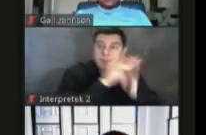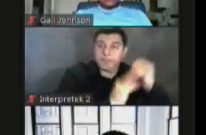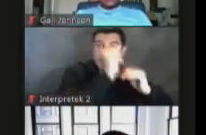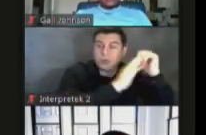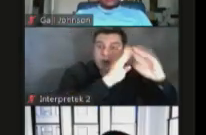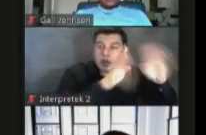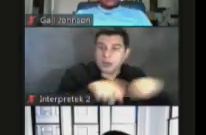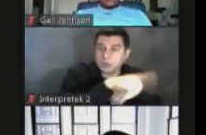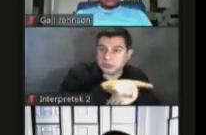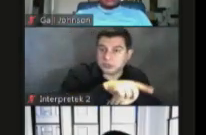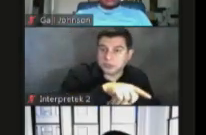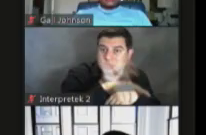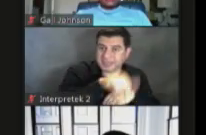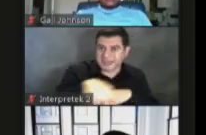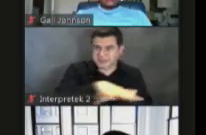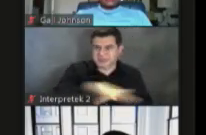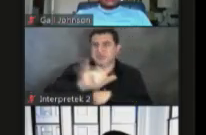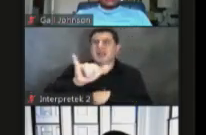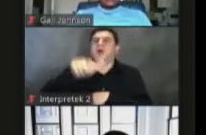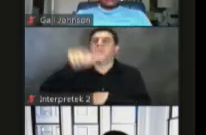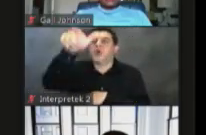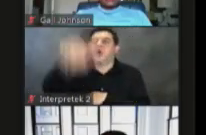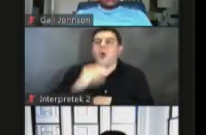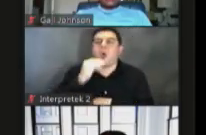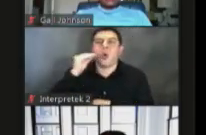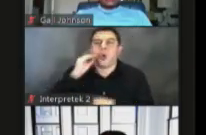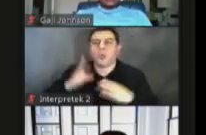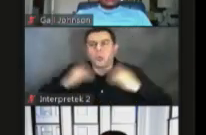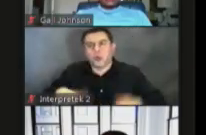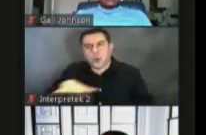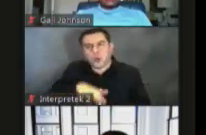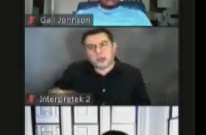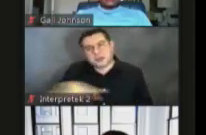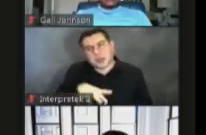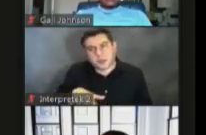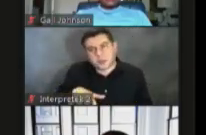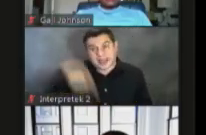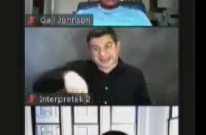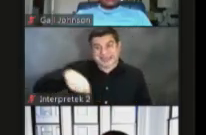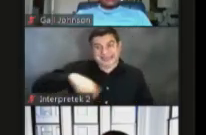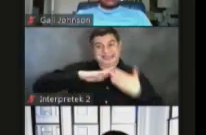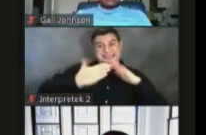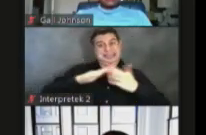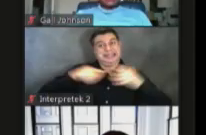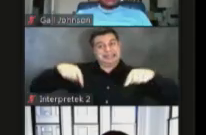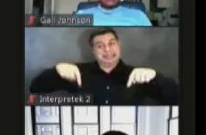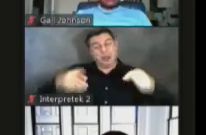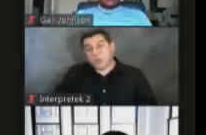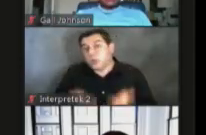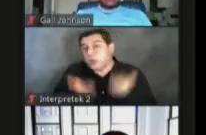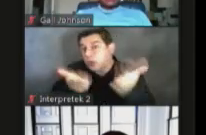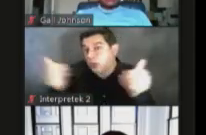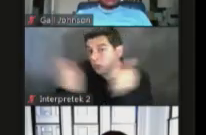of household wealth. The city imposed, without public discussion, an international property maintenance code, just as